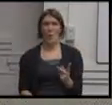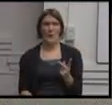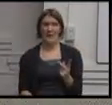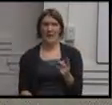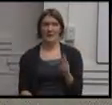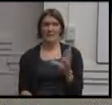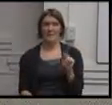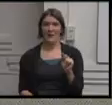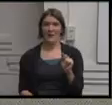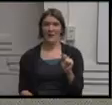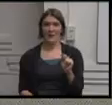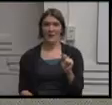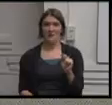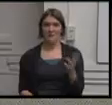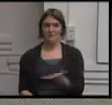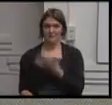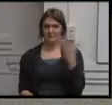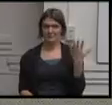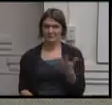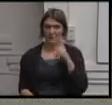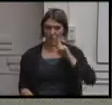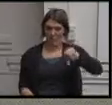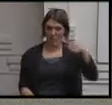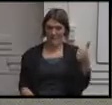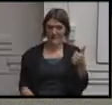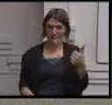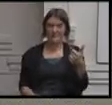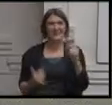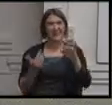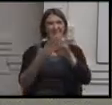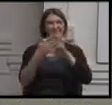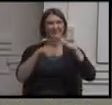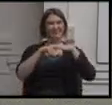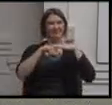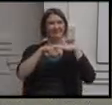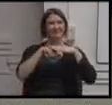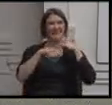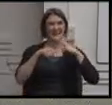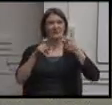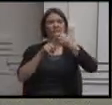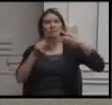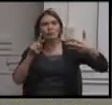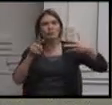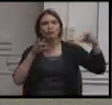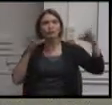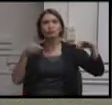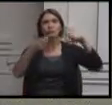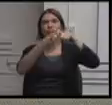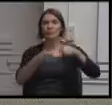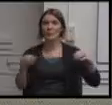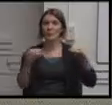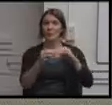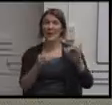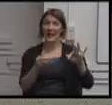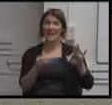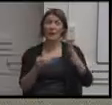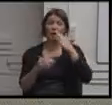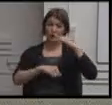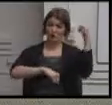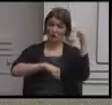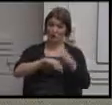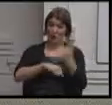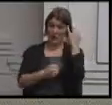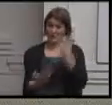the conversation in April. And I think, if there's a bigger proposal to be made, it would be